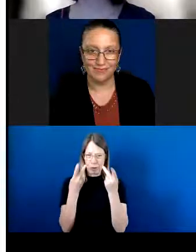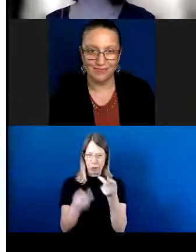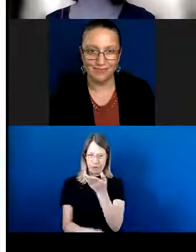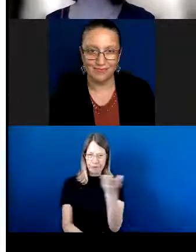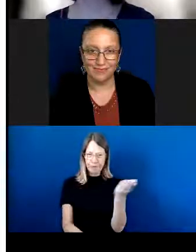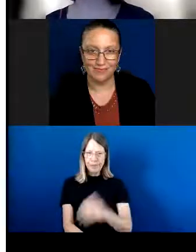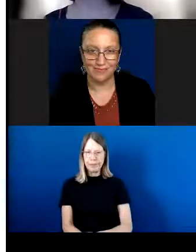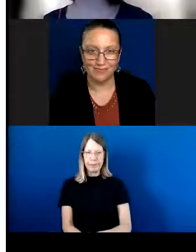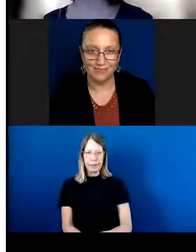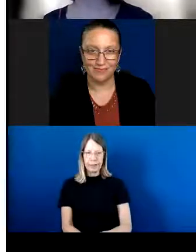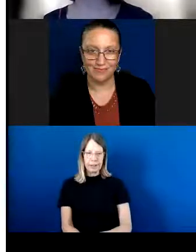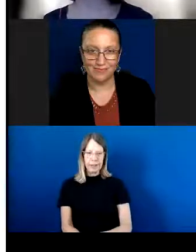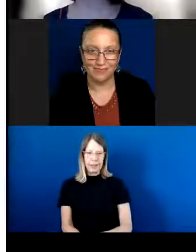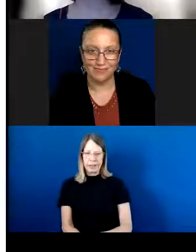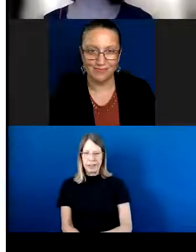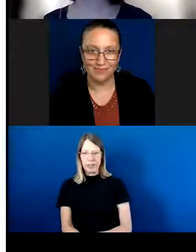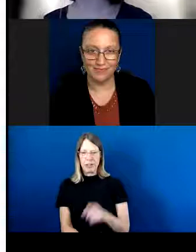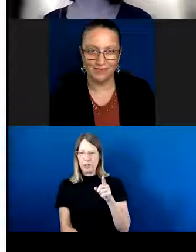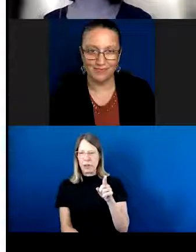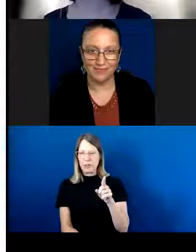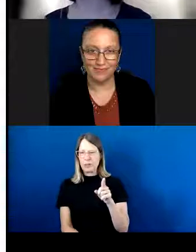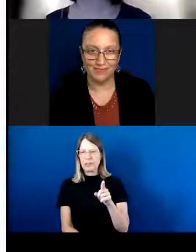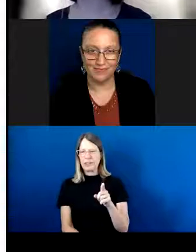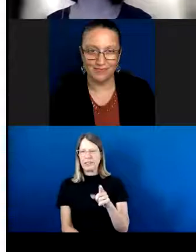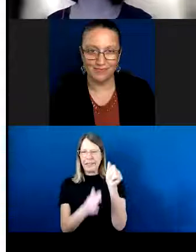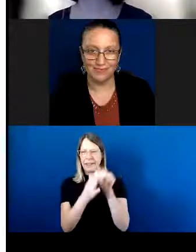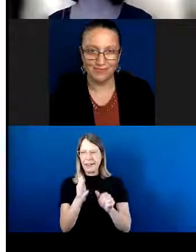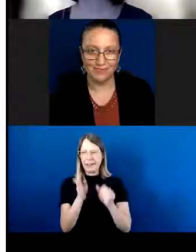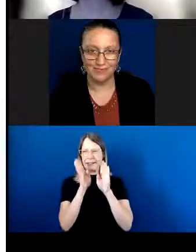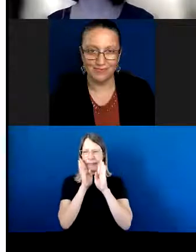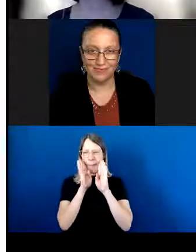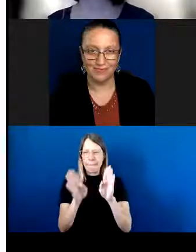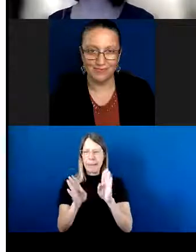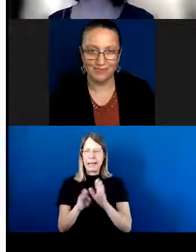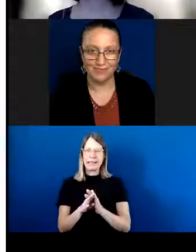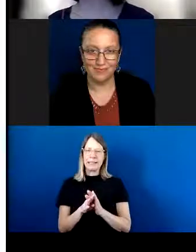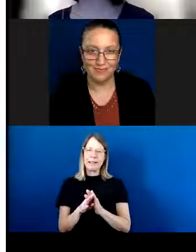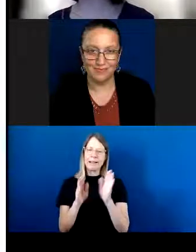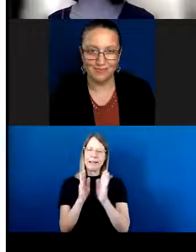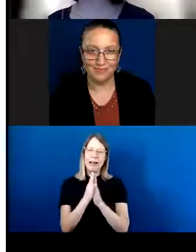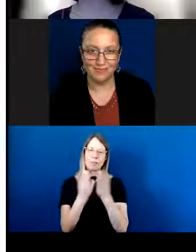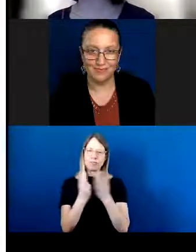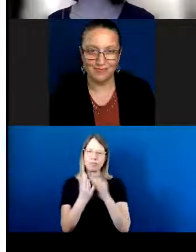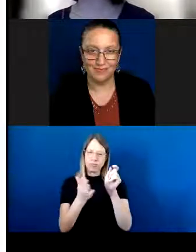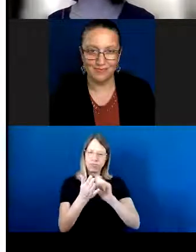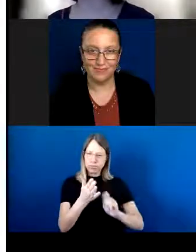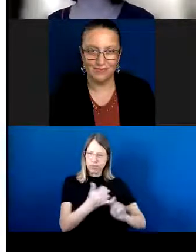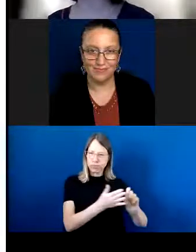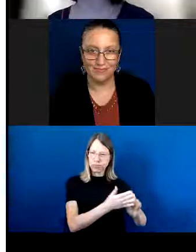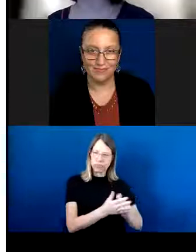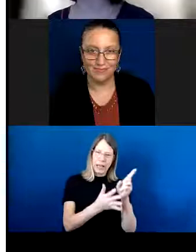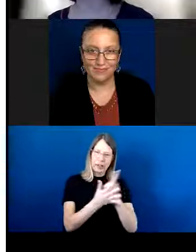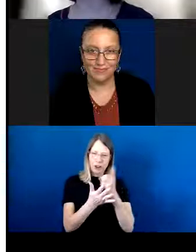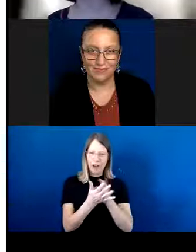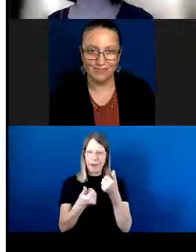original maquette for the work, the artist's incredible concertina visual arts process diary, and the decorated ceremonial shovel which was used at